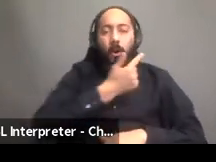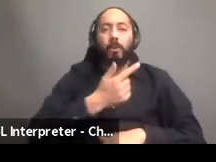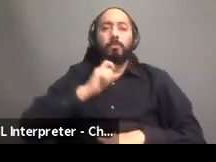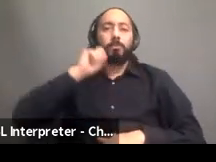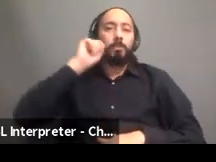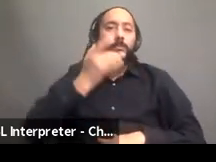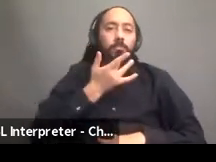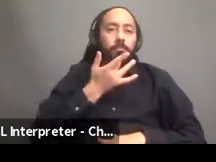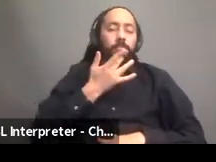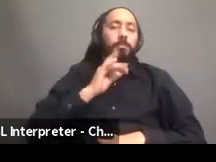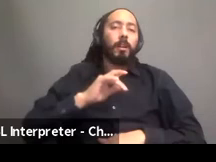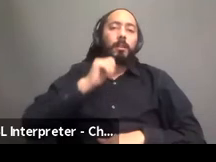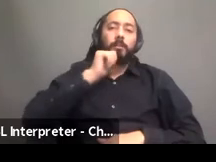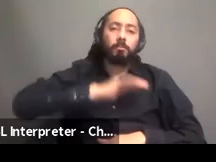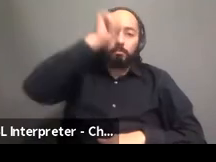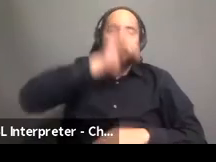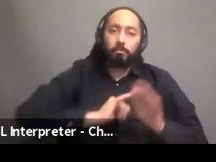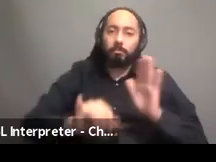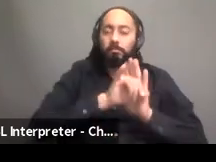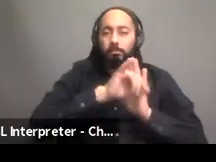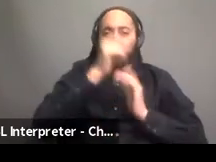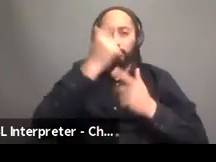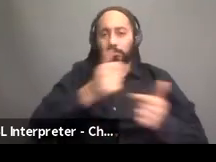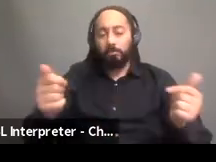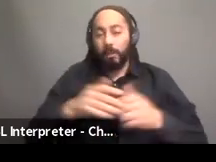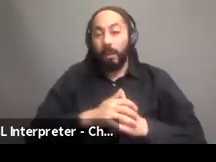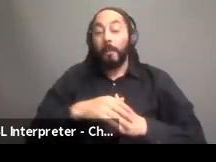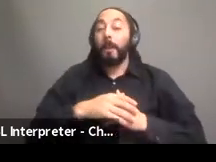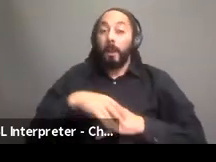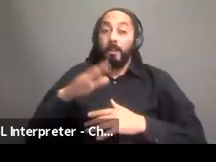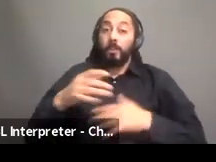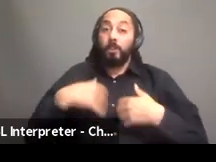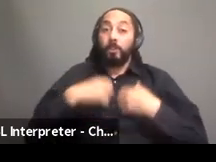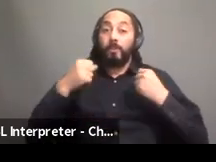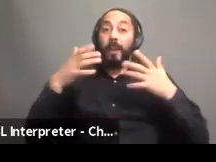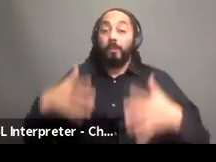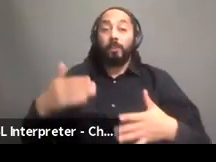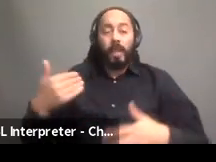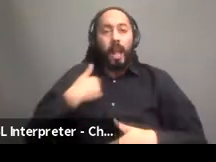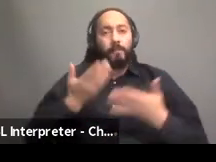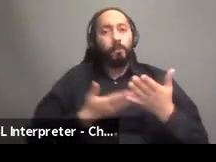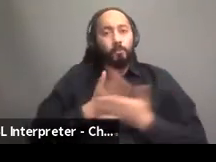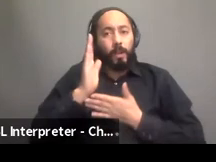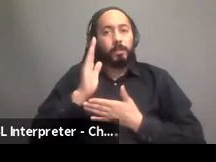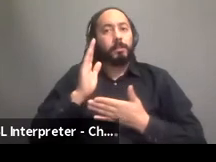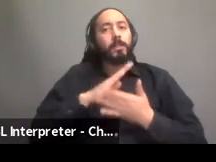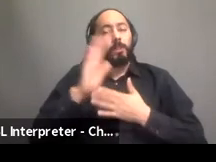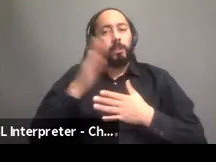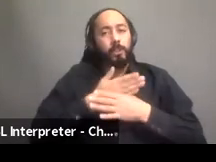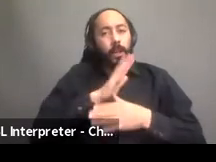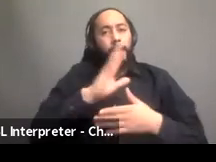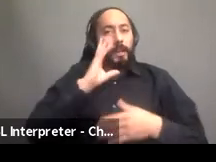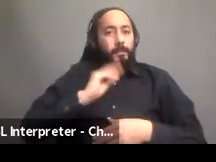orientations. We further acknowledge that survivors have the right to define themselves and their experiences in ways that have meaning for